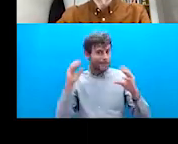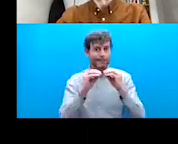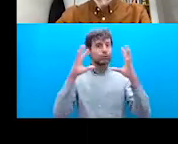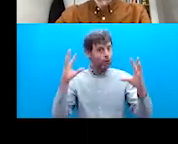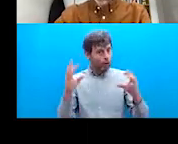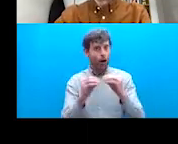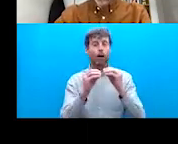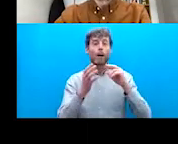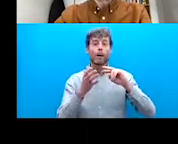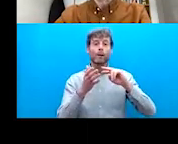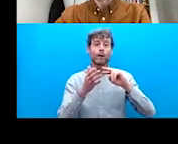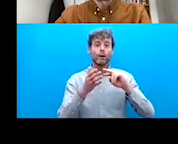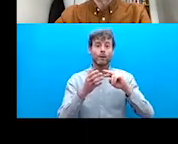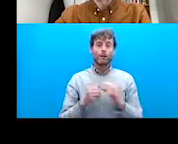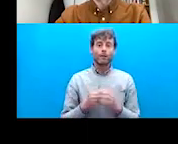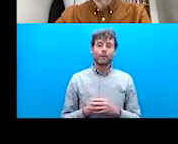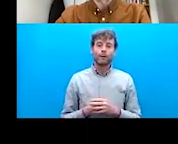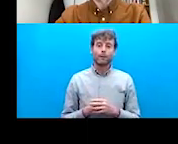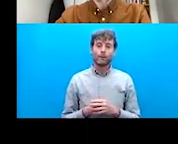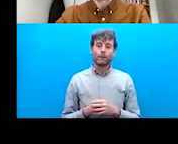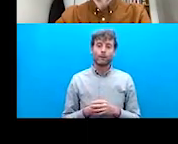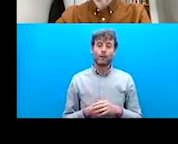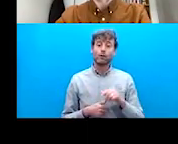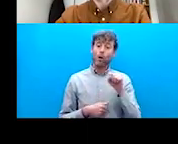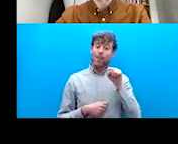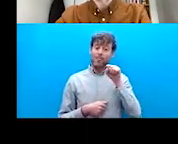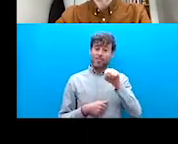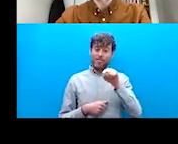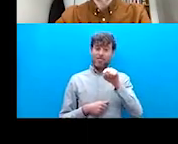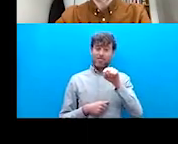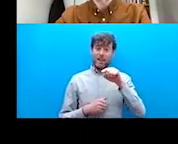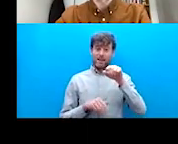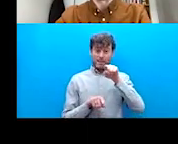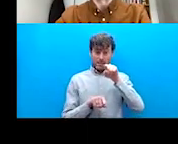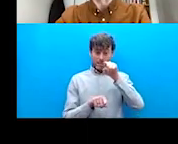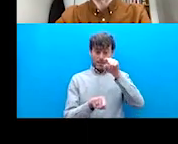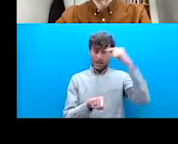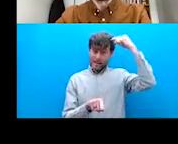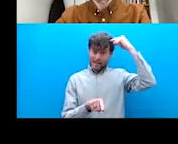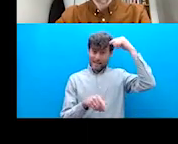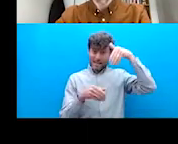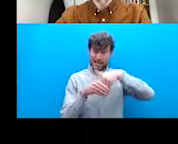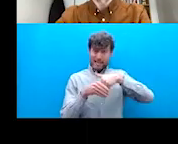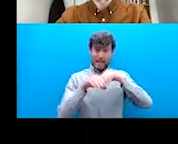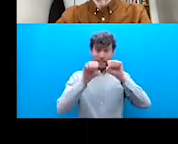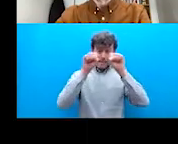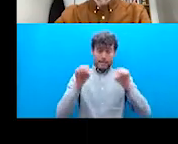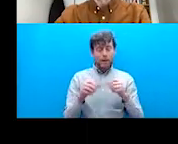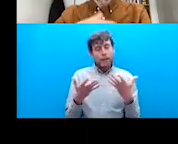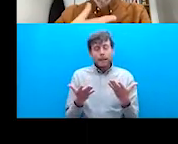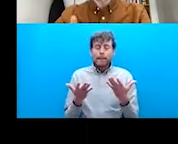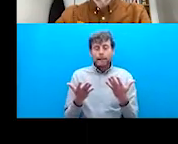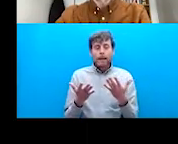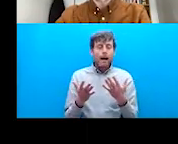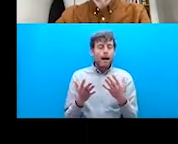language. Now, this balance is typically set by the system internally, depending on the inputs it gets, for example, but